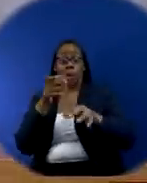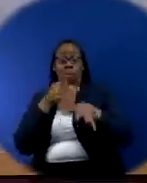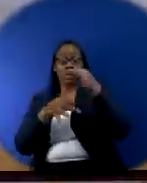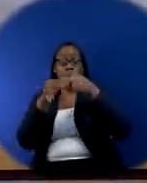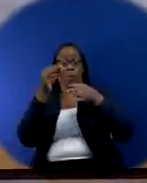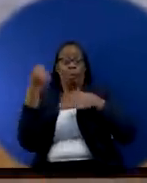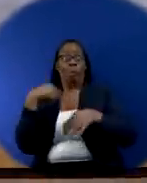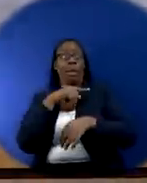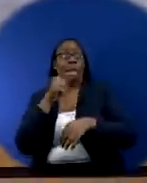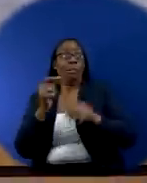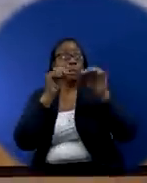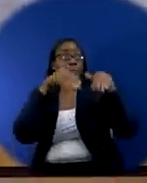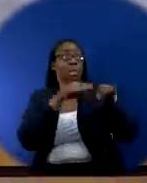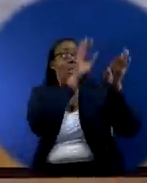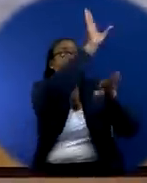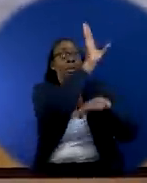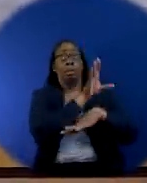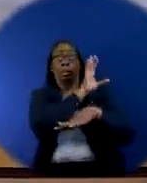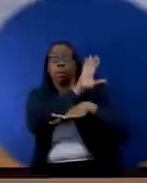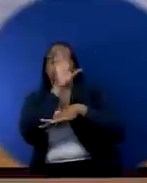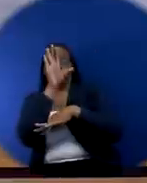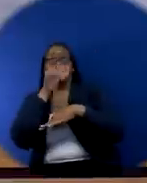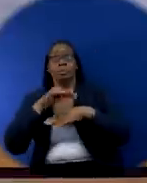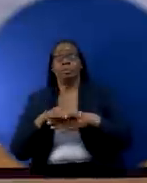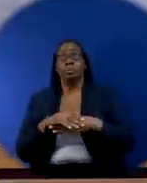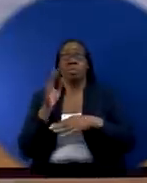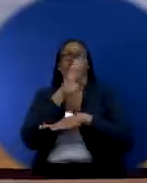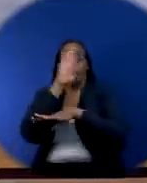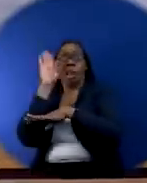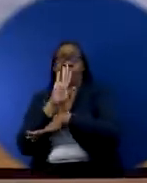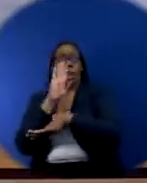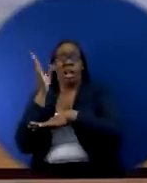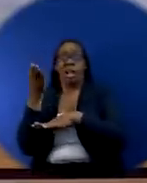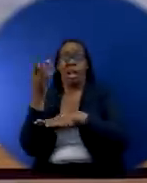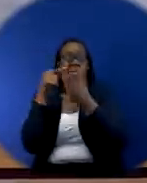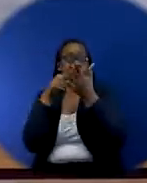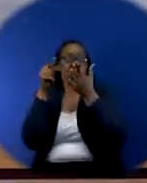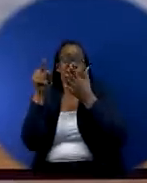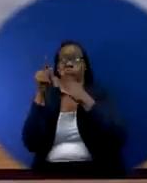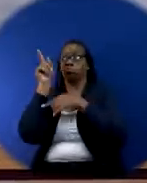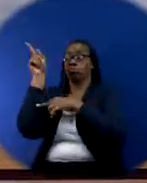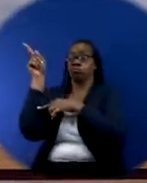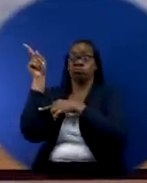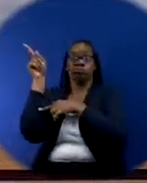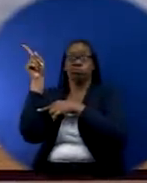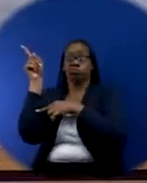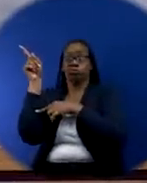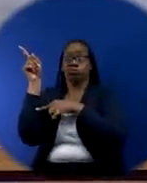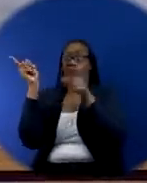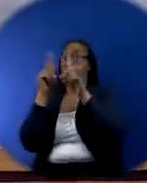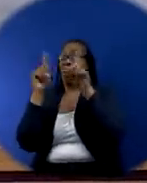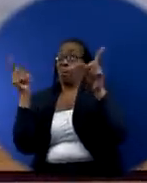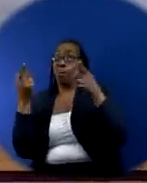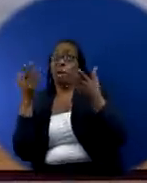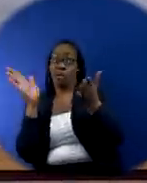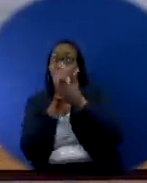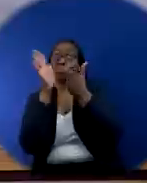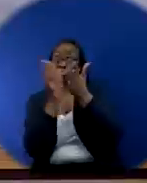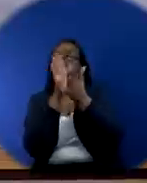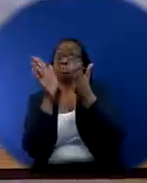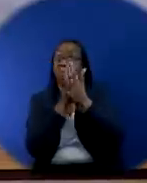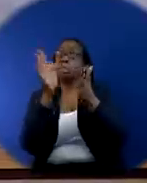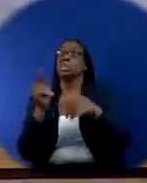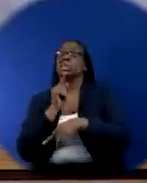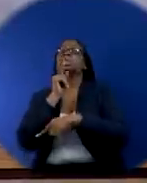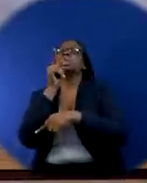at Calvary. We can never repay him. But I'm surely going to praise him. That's for